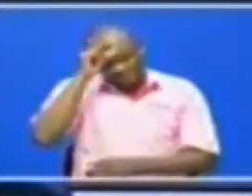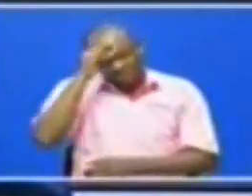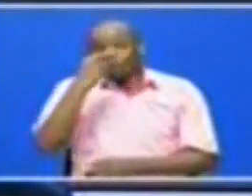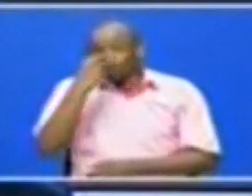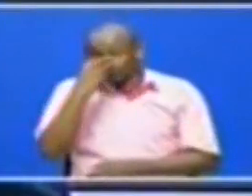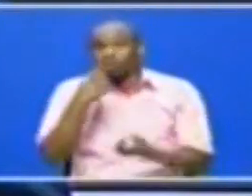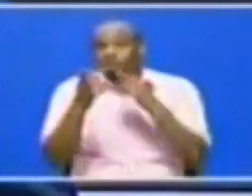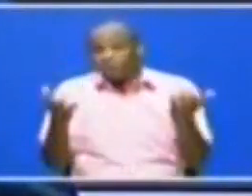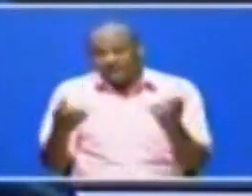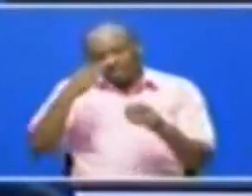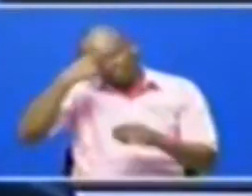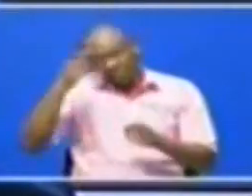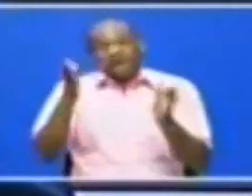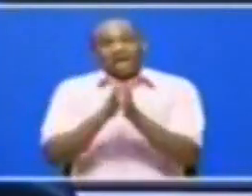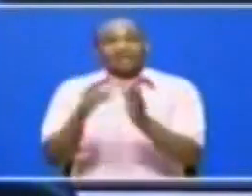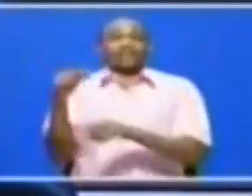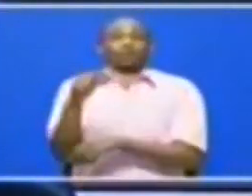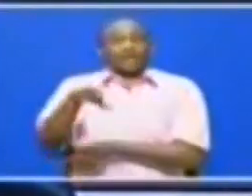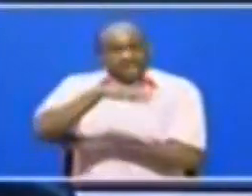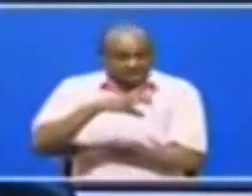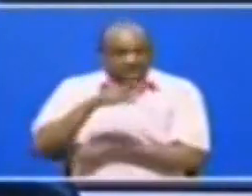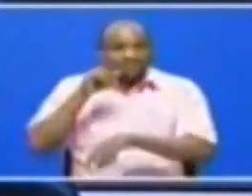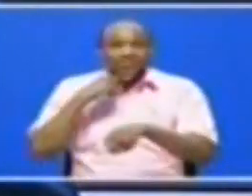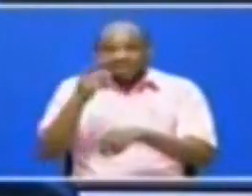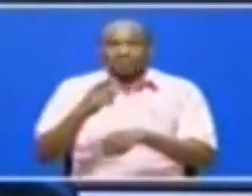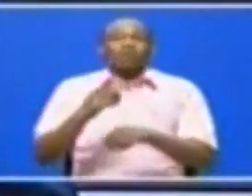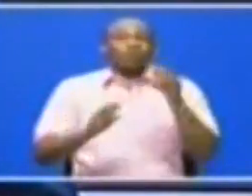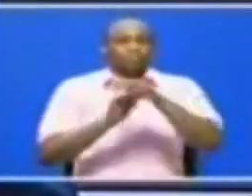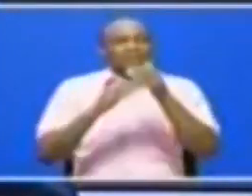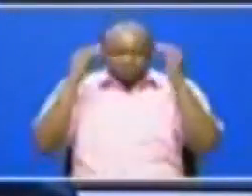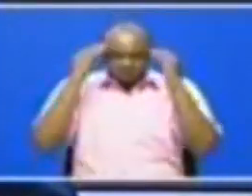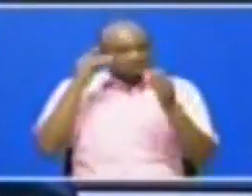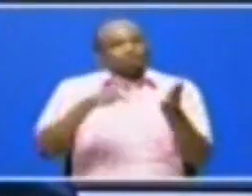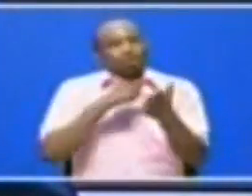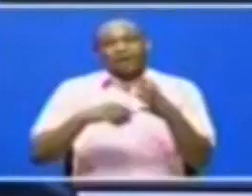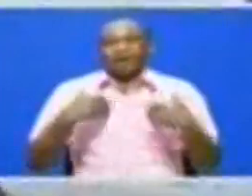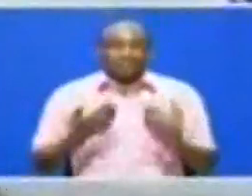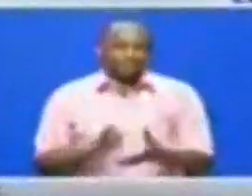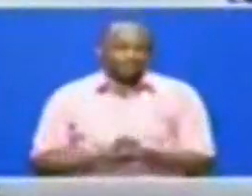spoken thicker and in Githurai once again took on the Supreme Court of its ruling.